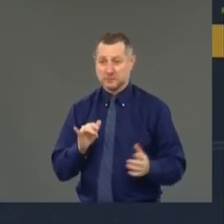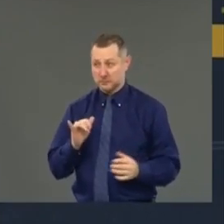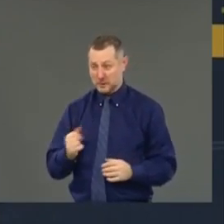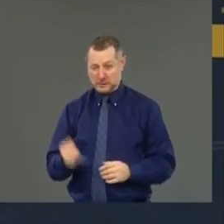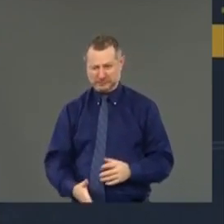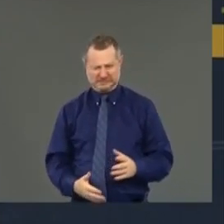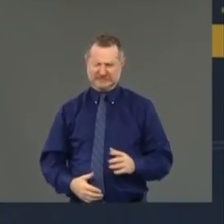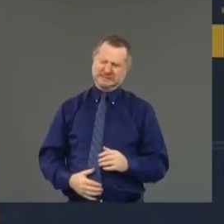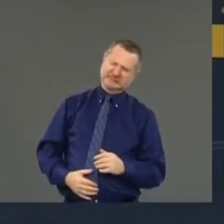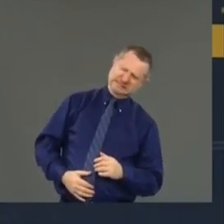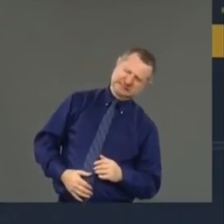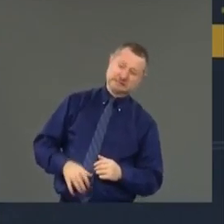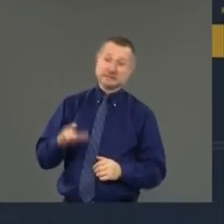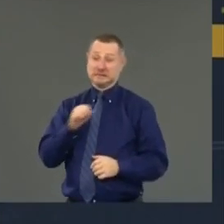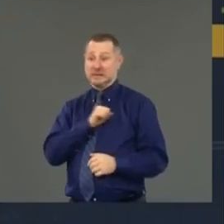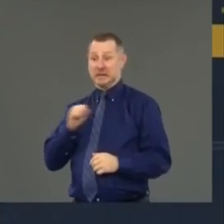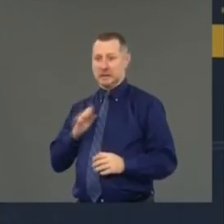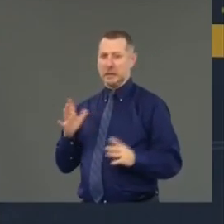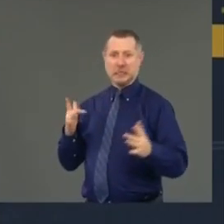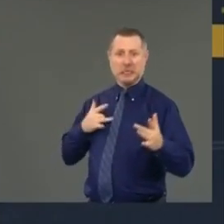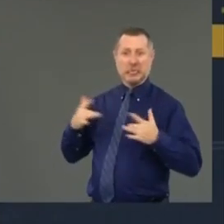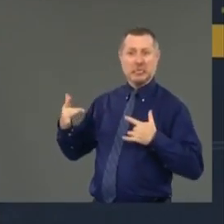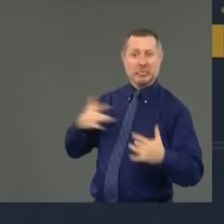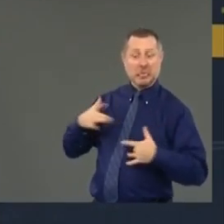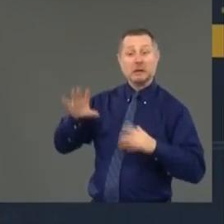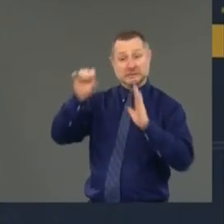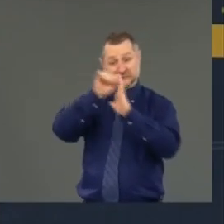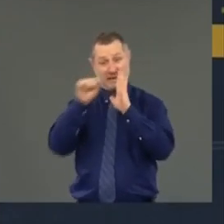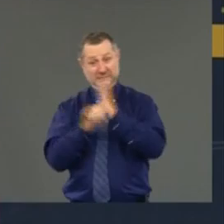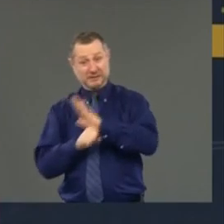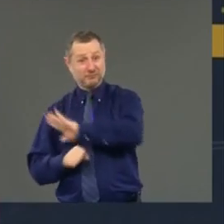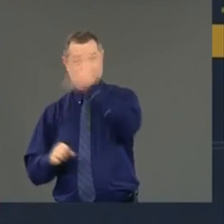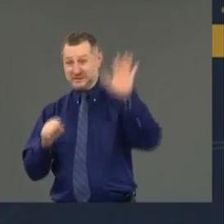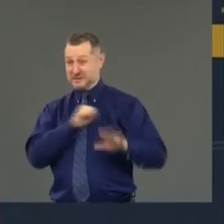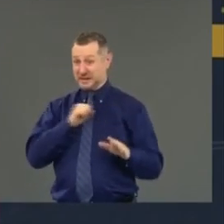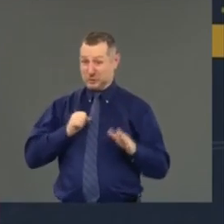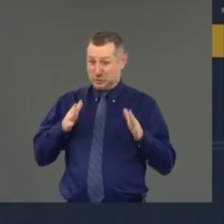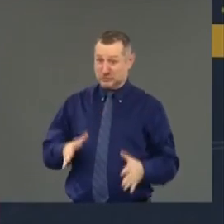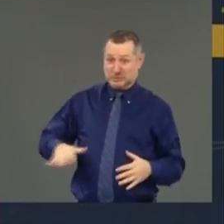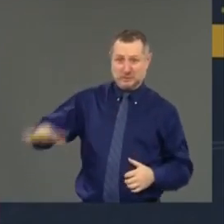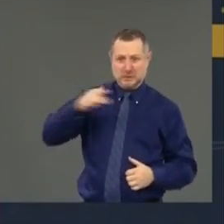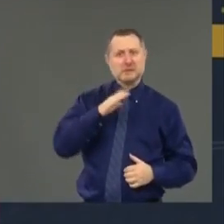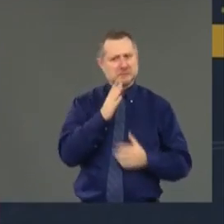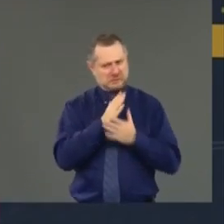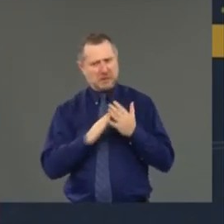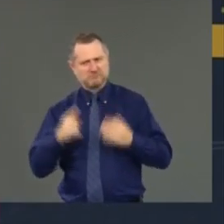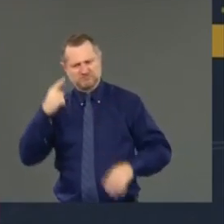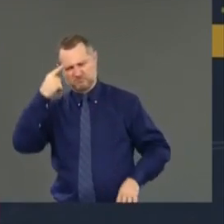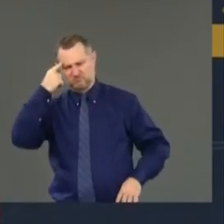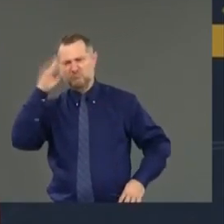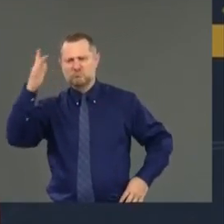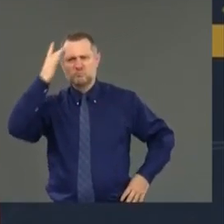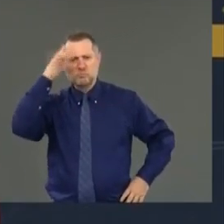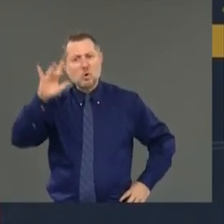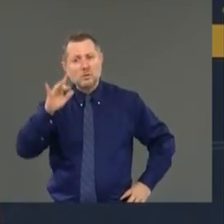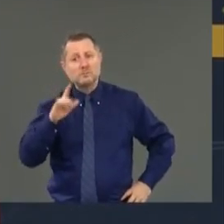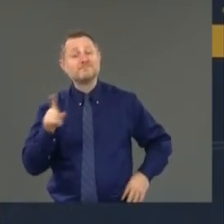some senators, state senators, who frankly were very smart about this, and they were talking about the